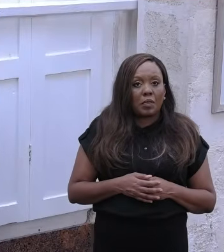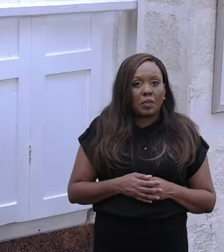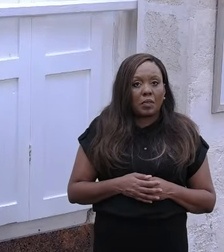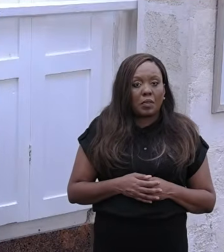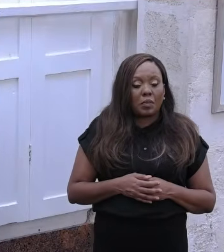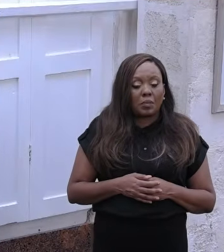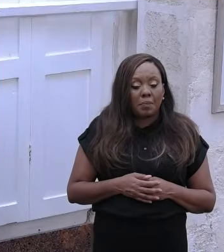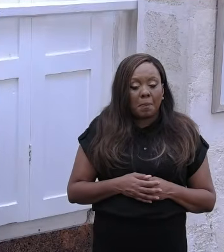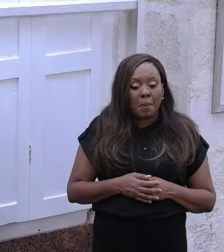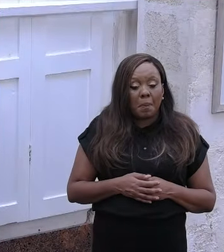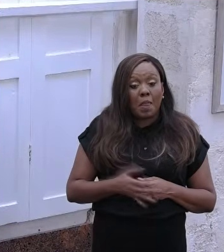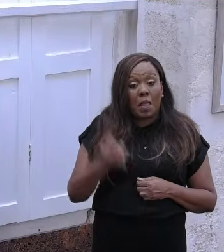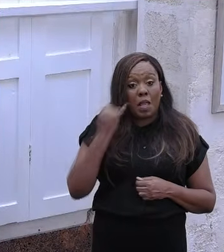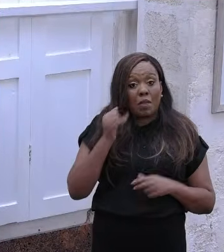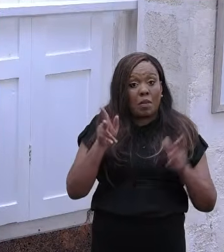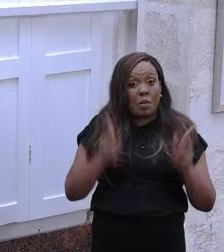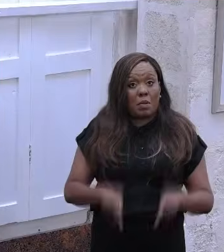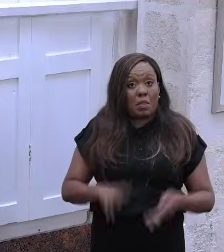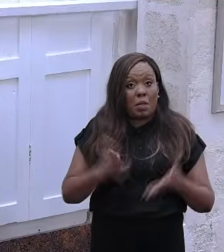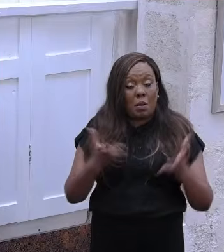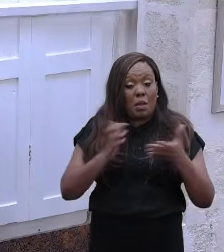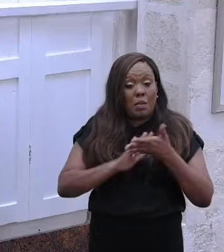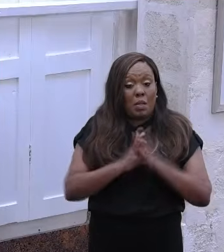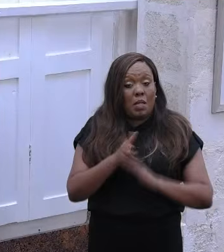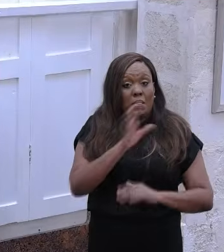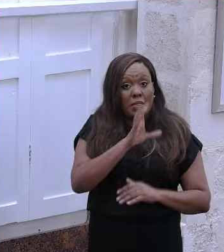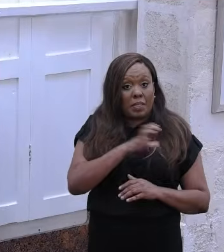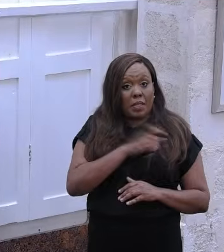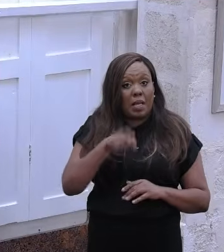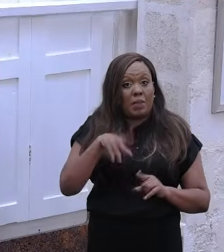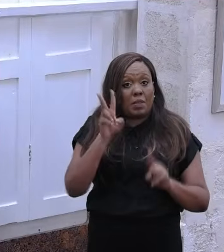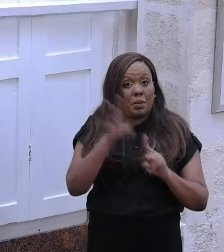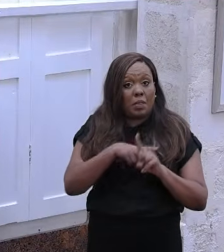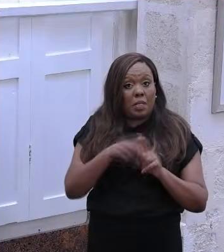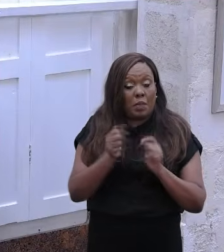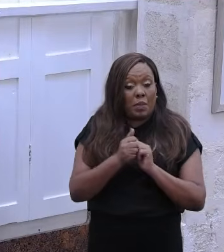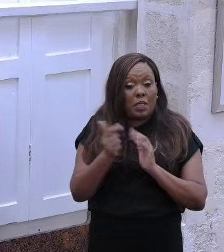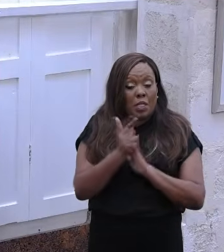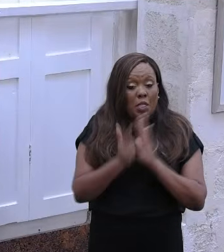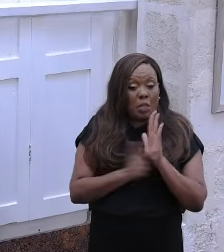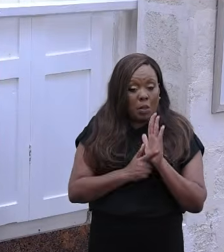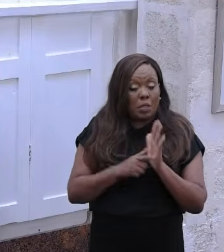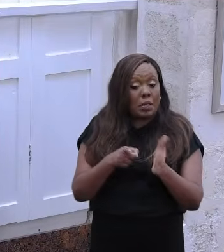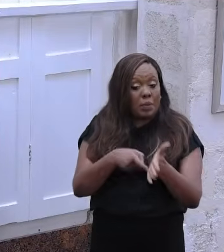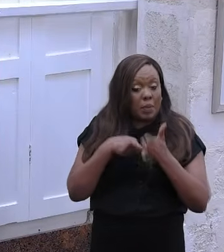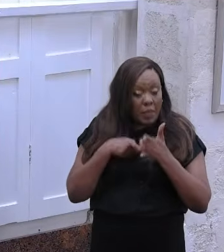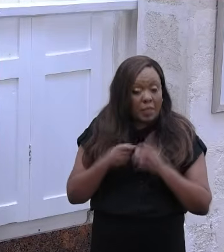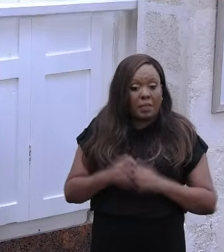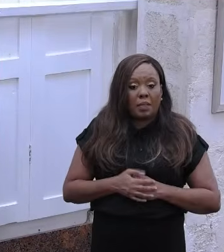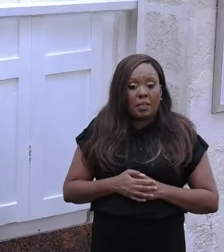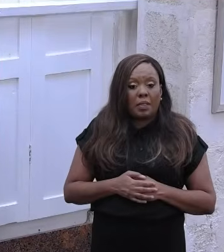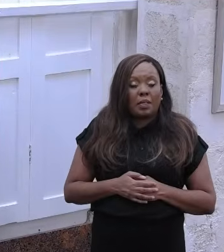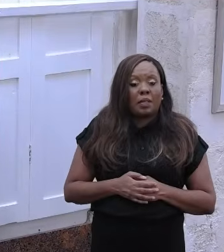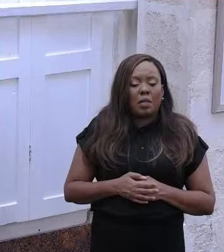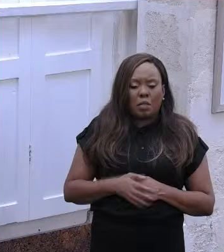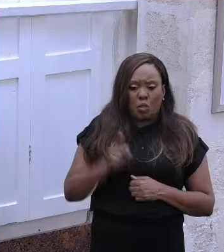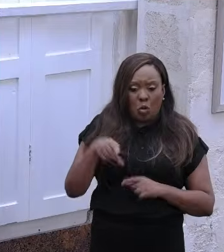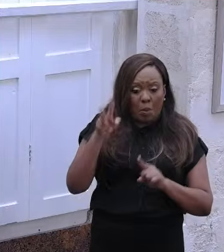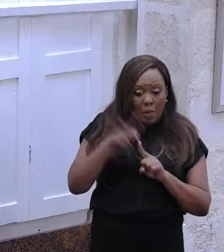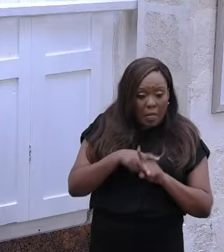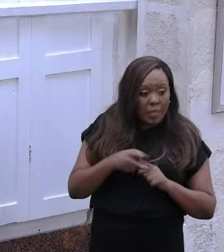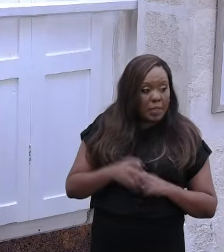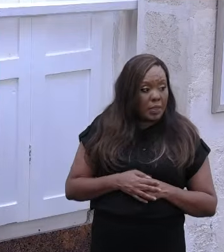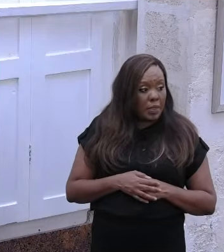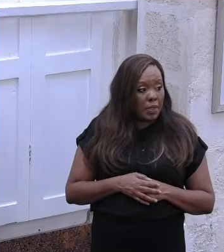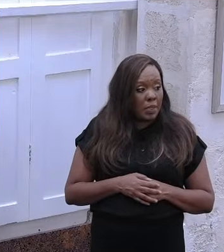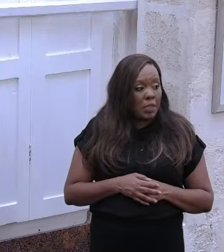to, they have to apply under the laws. They have to meet the requirements. They have to satisfy criteria such